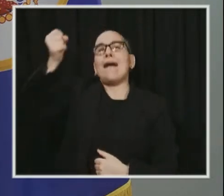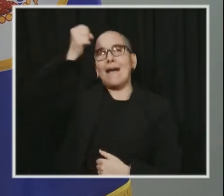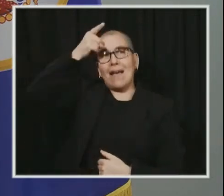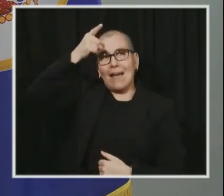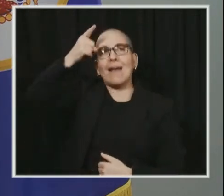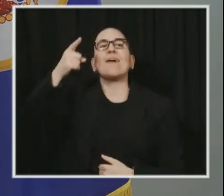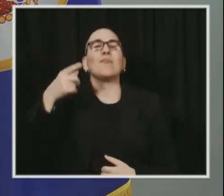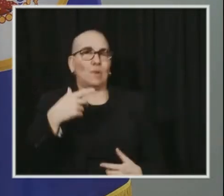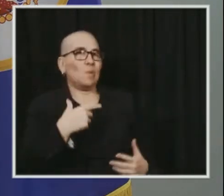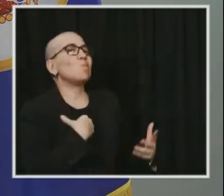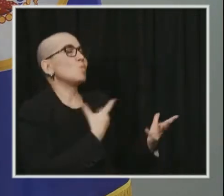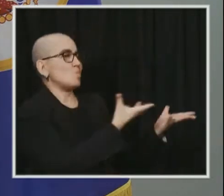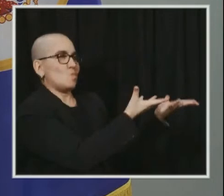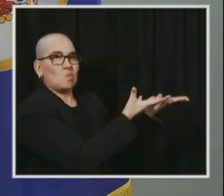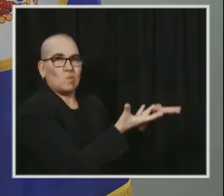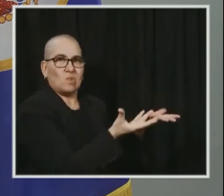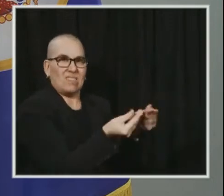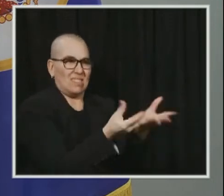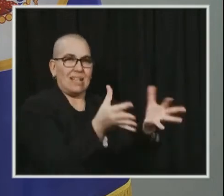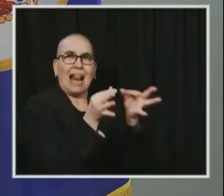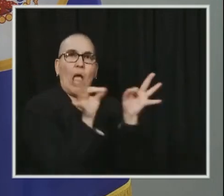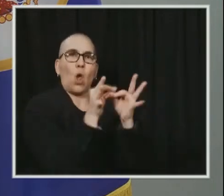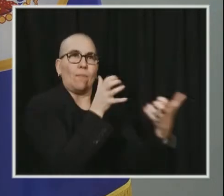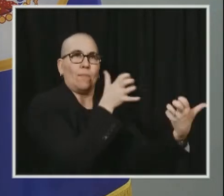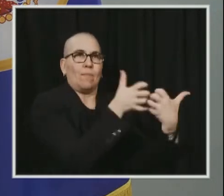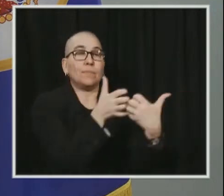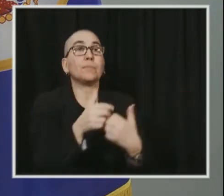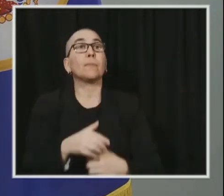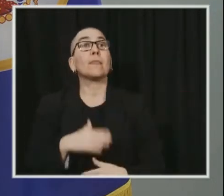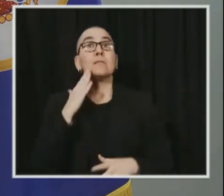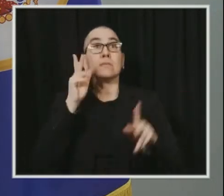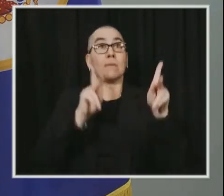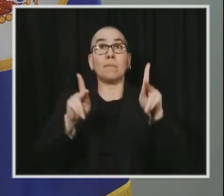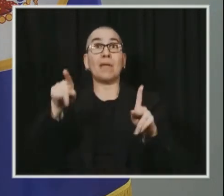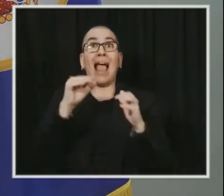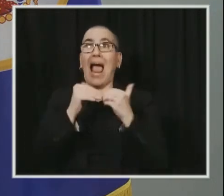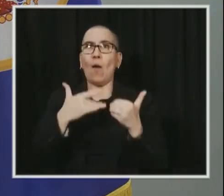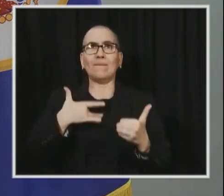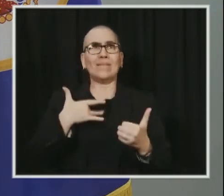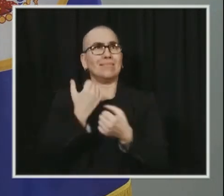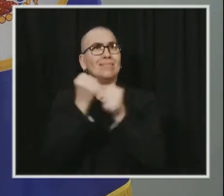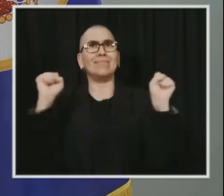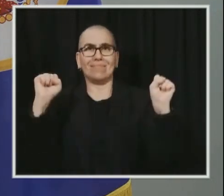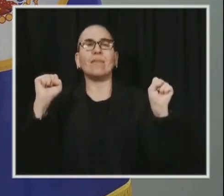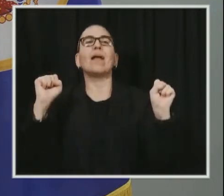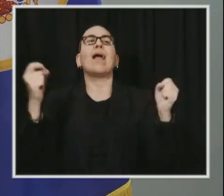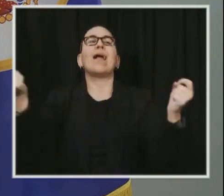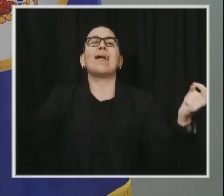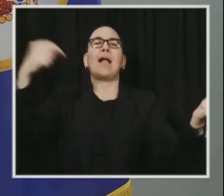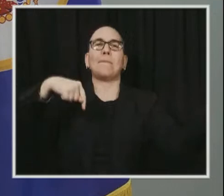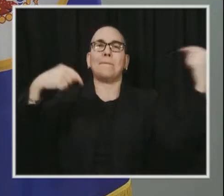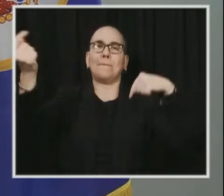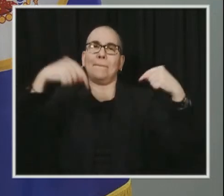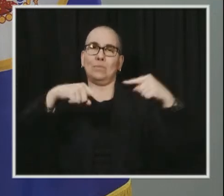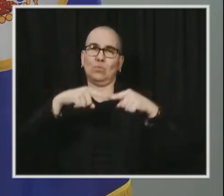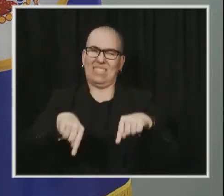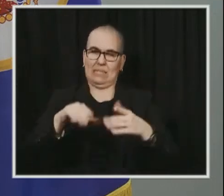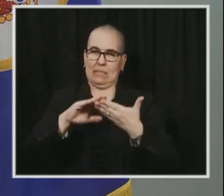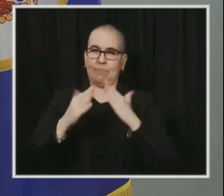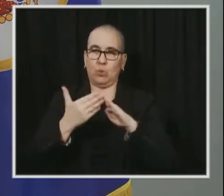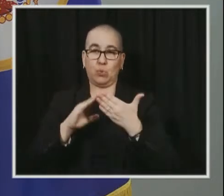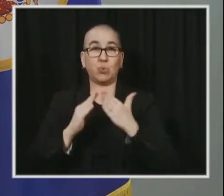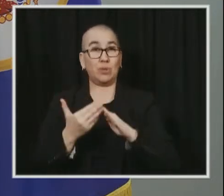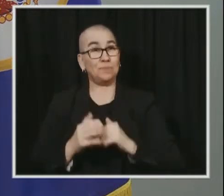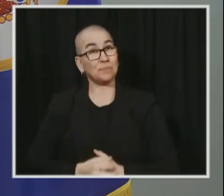have heard that many would feel most safe to receive the vaccine if we would come to them. So we are expanding our work to take